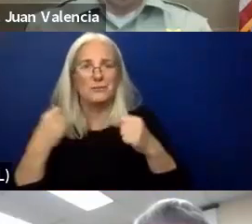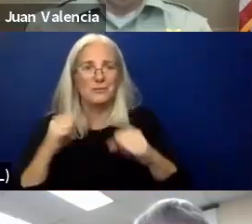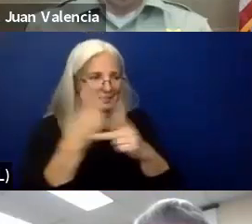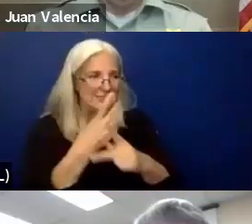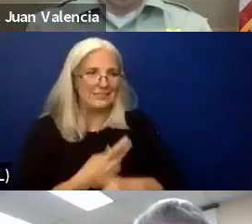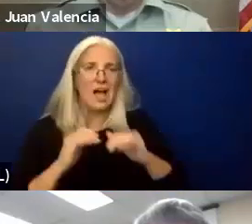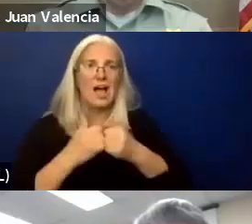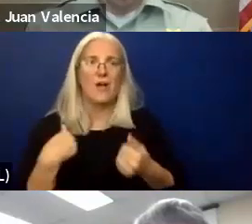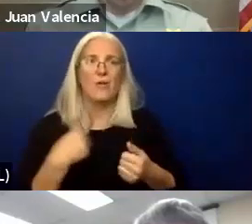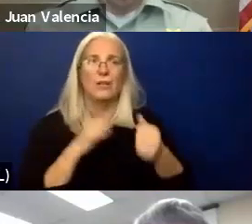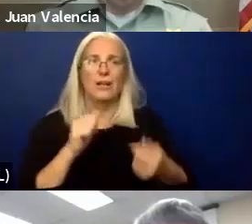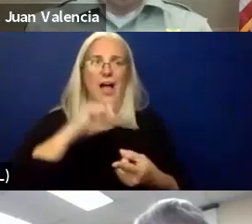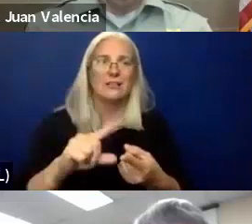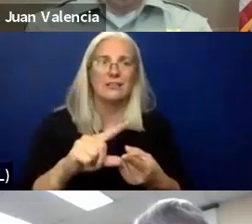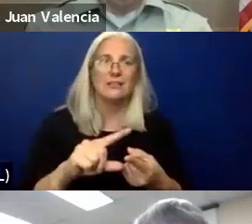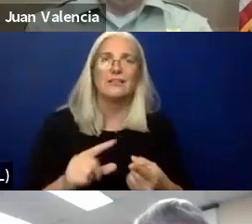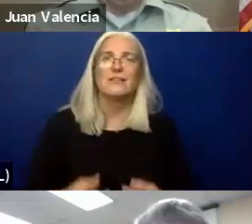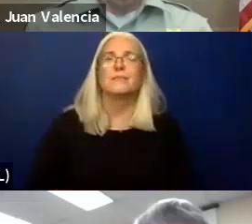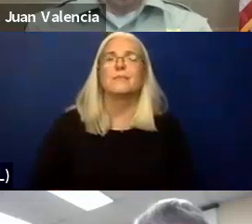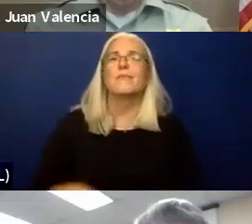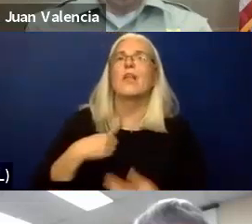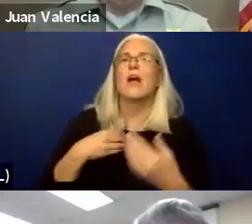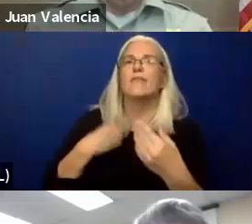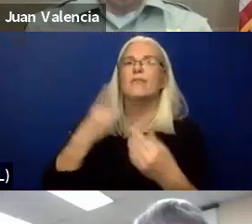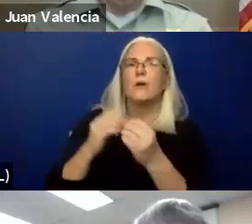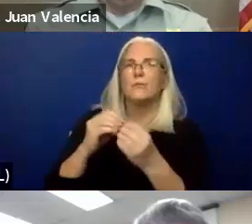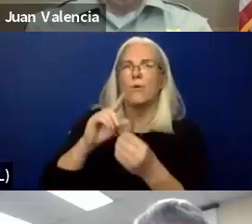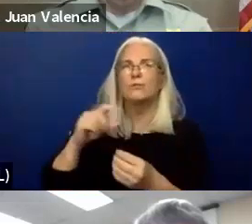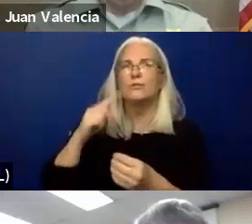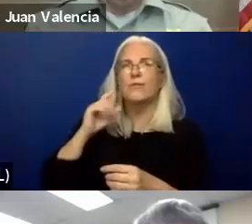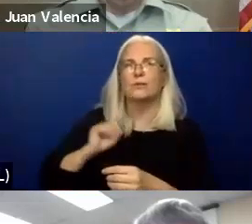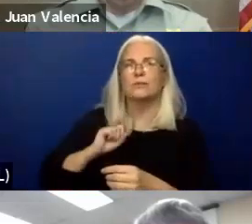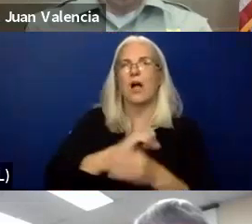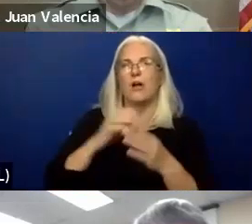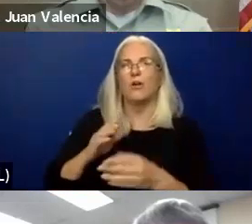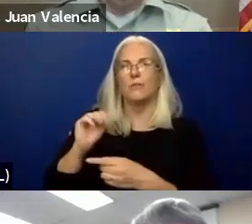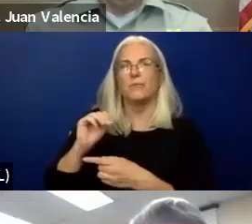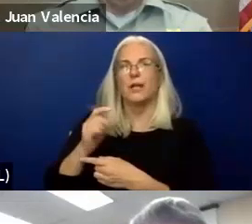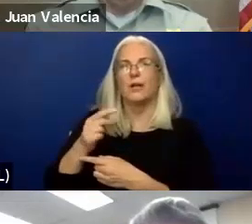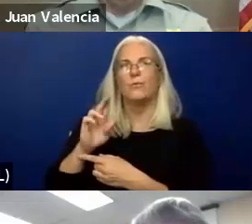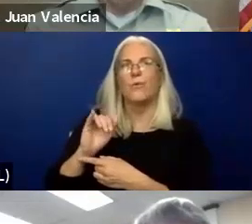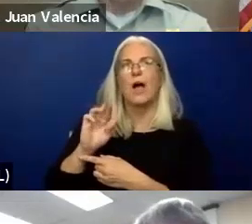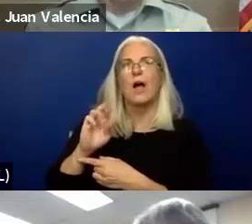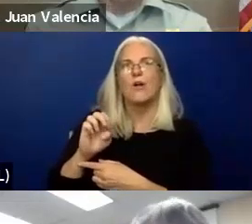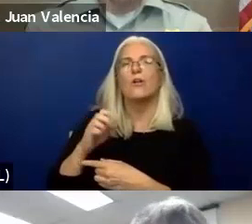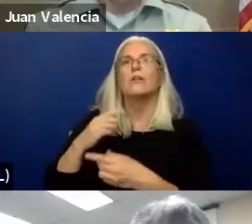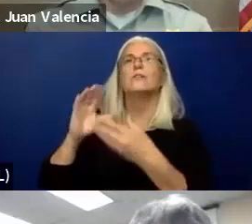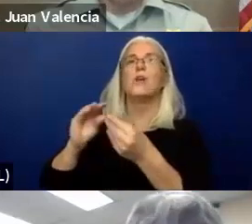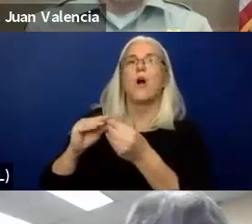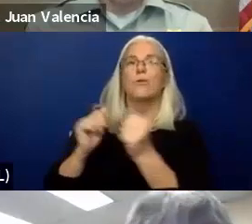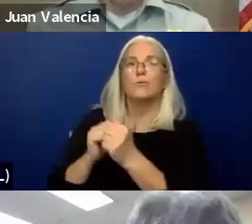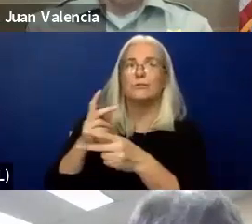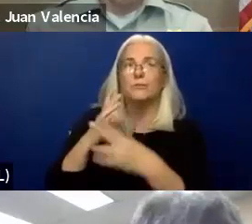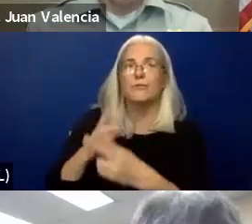Just one last thing, and this one for Senator McGuire. I talked to Supervisor Rabbit this afternoon, and he said he